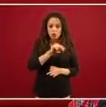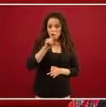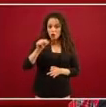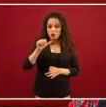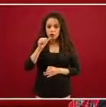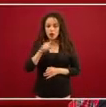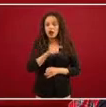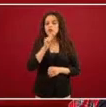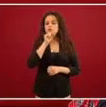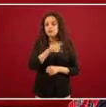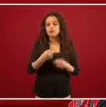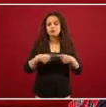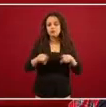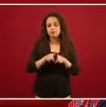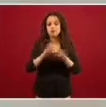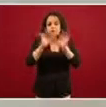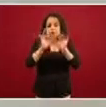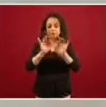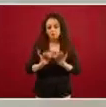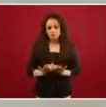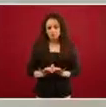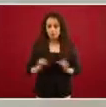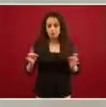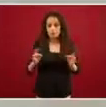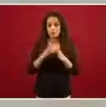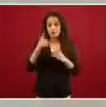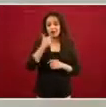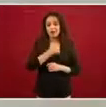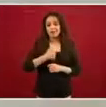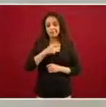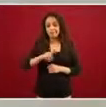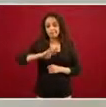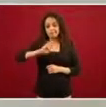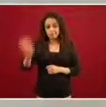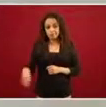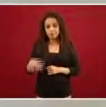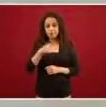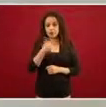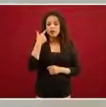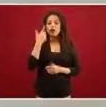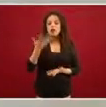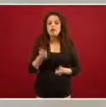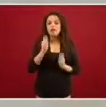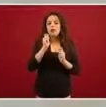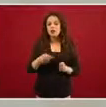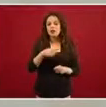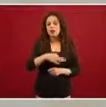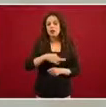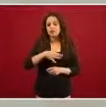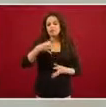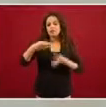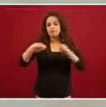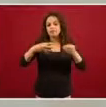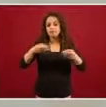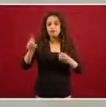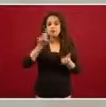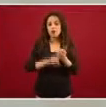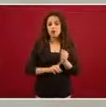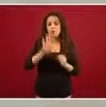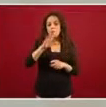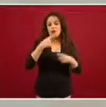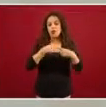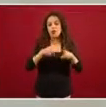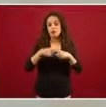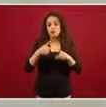it's negative, that is not enough. Then they have to test it for other viruses to determine which virus is responsible for the infection.